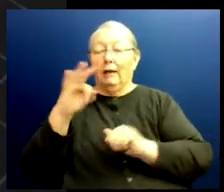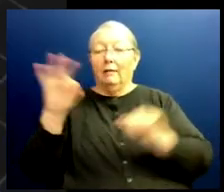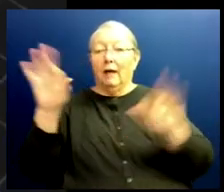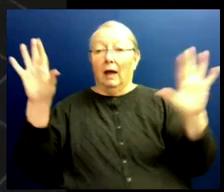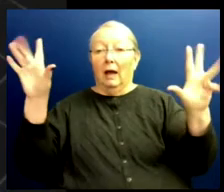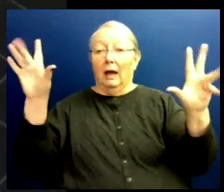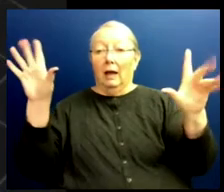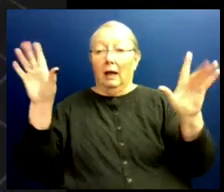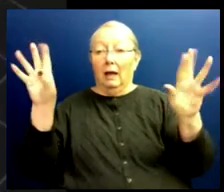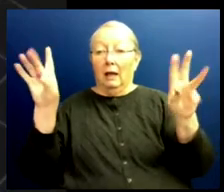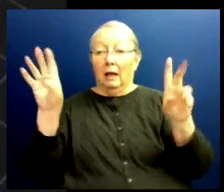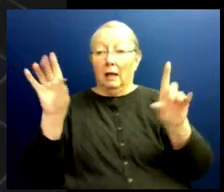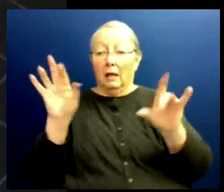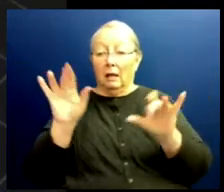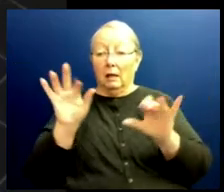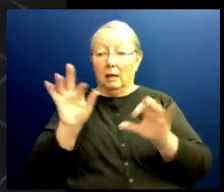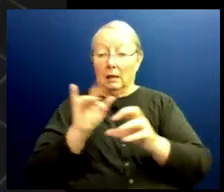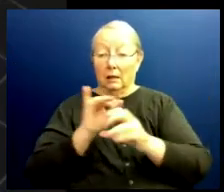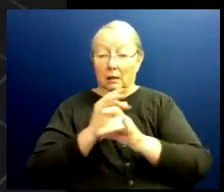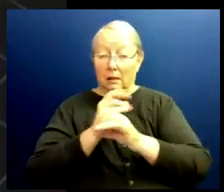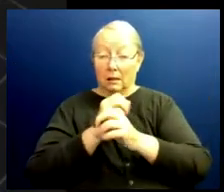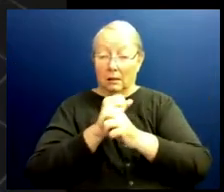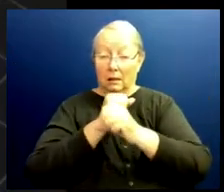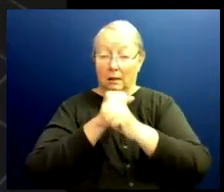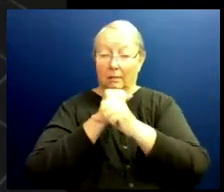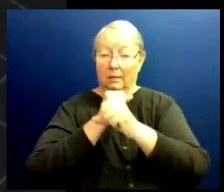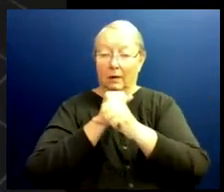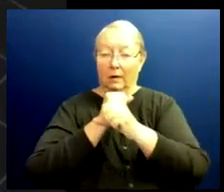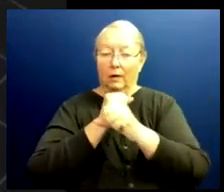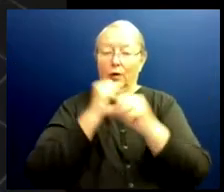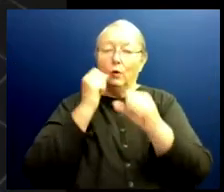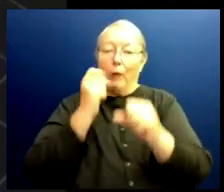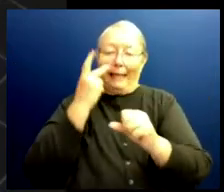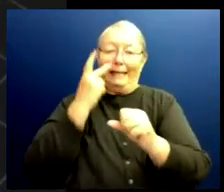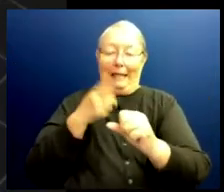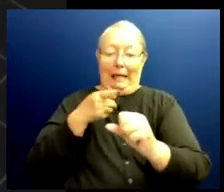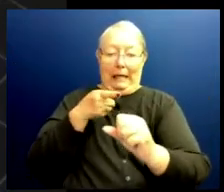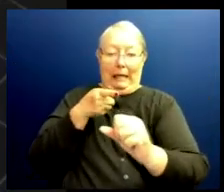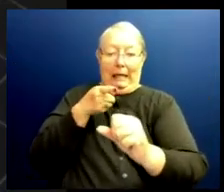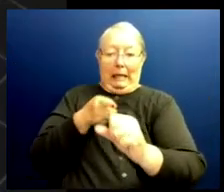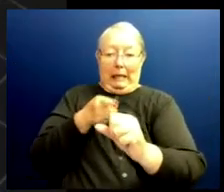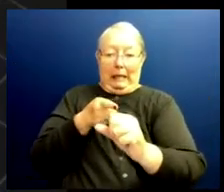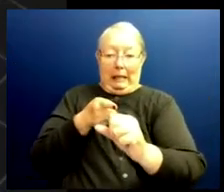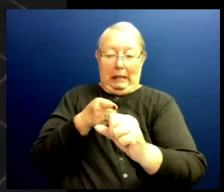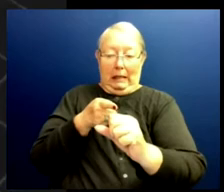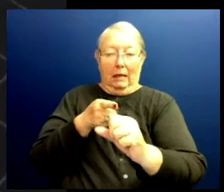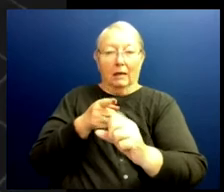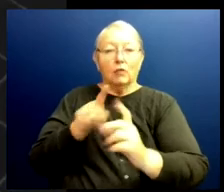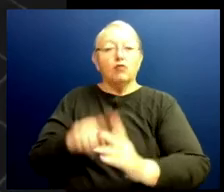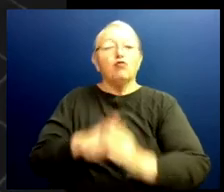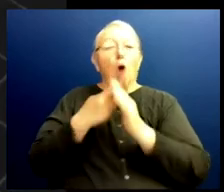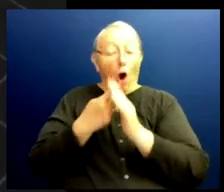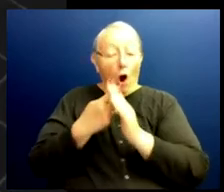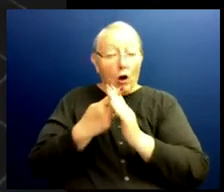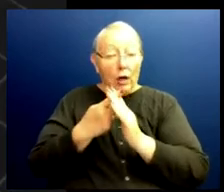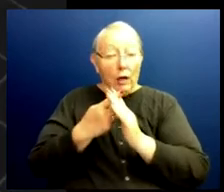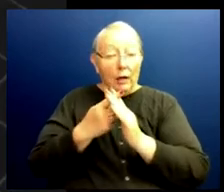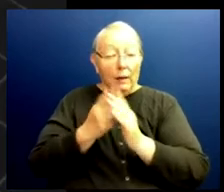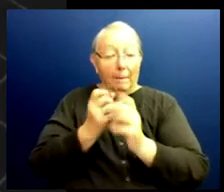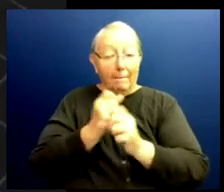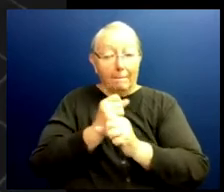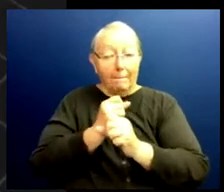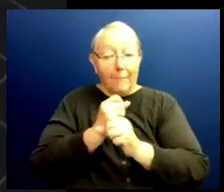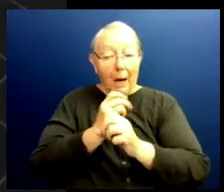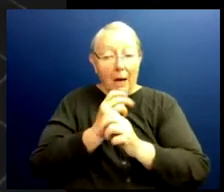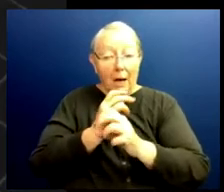conclude that there was an origin for the particular outburst. And this is the